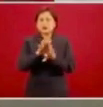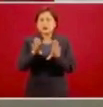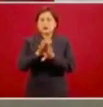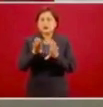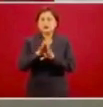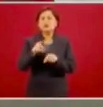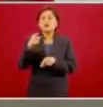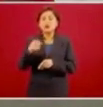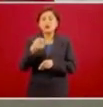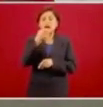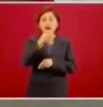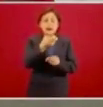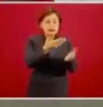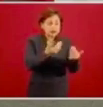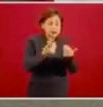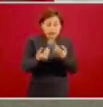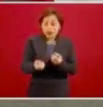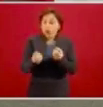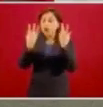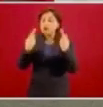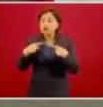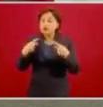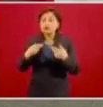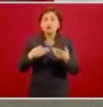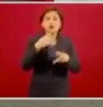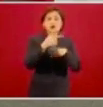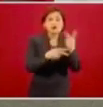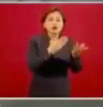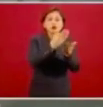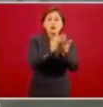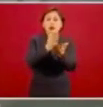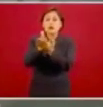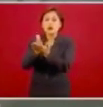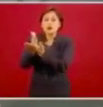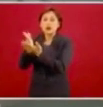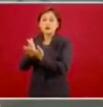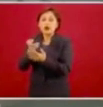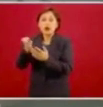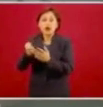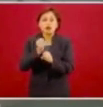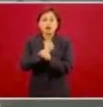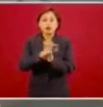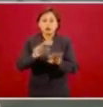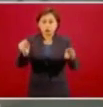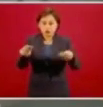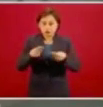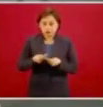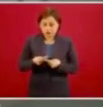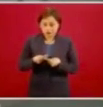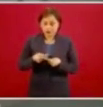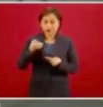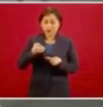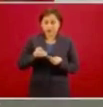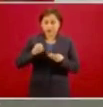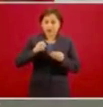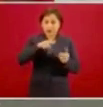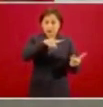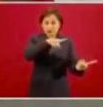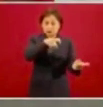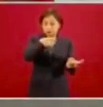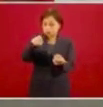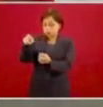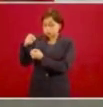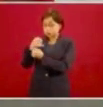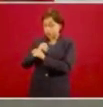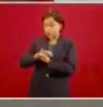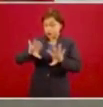and it requires to gather information from, in general information from all of the 26,000 medical units within